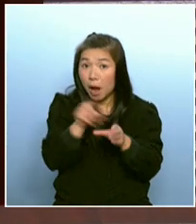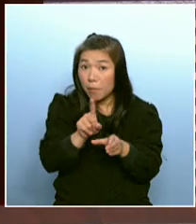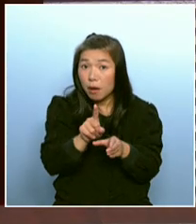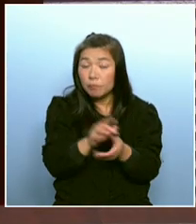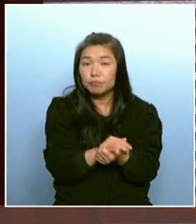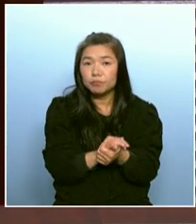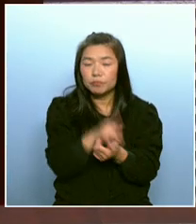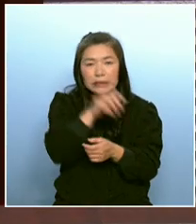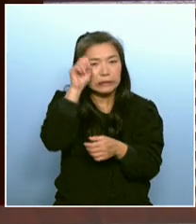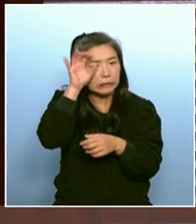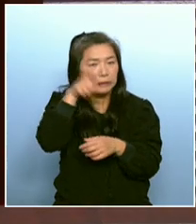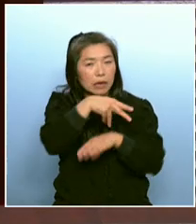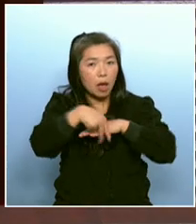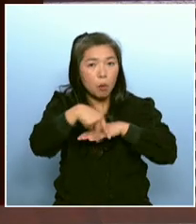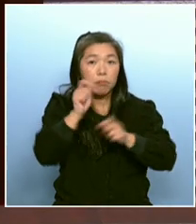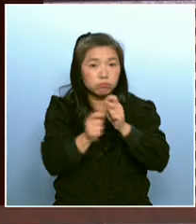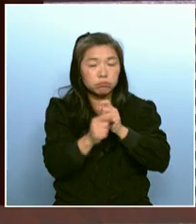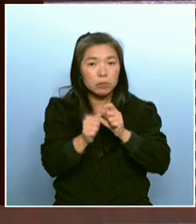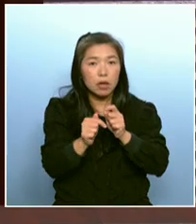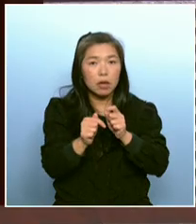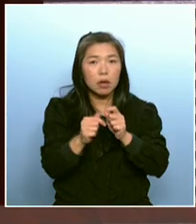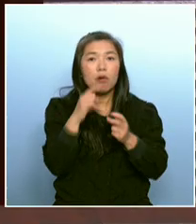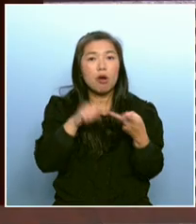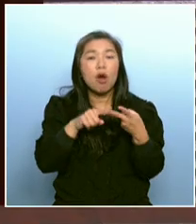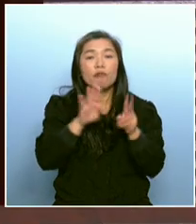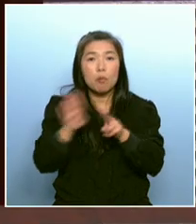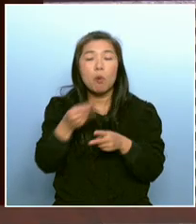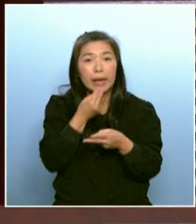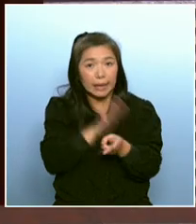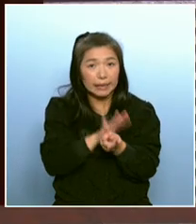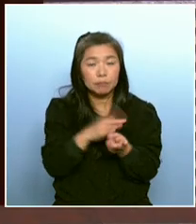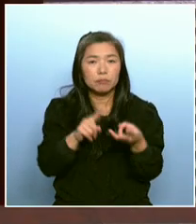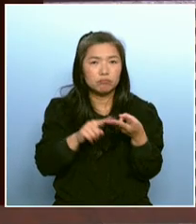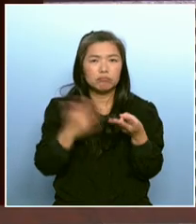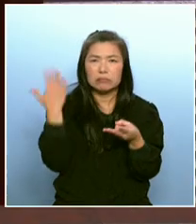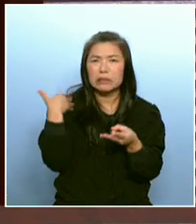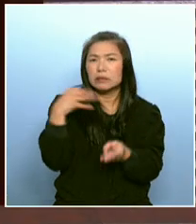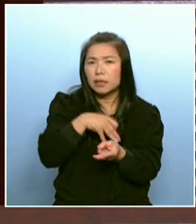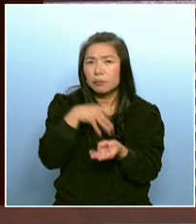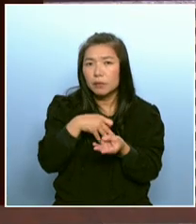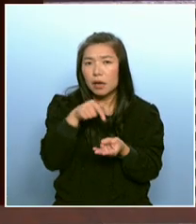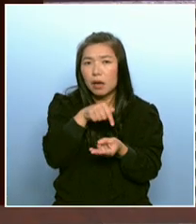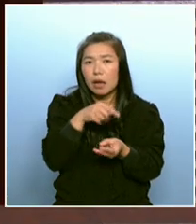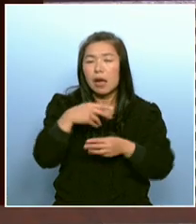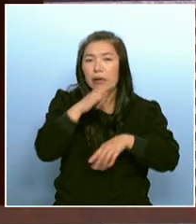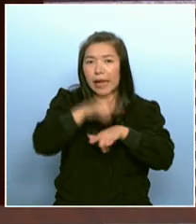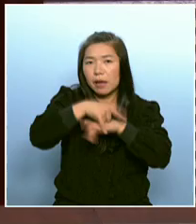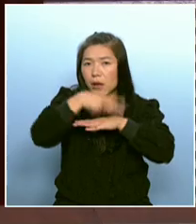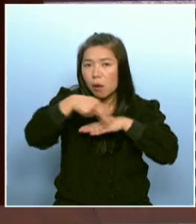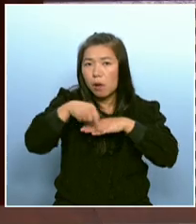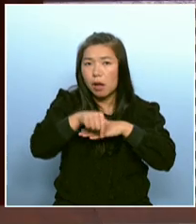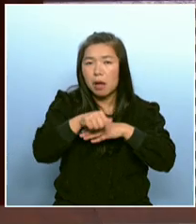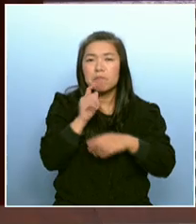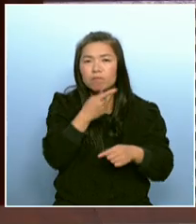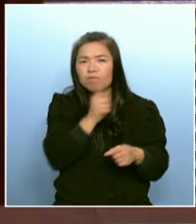we assess the applications, we look at the content of their proposals, the experience of the